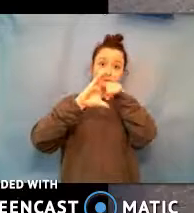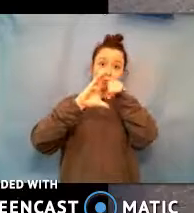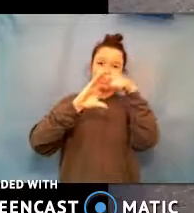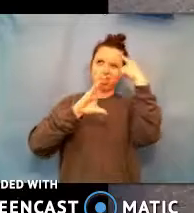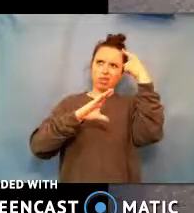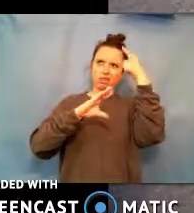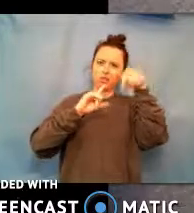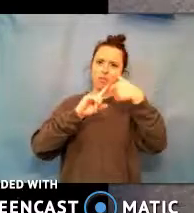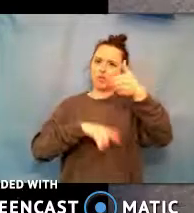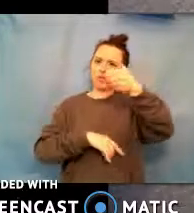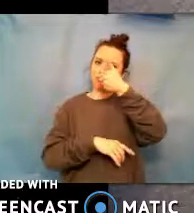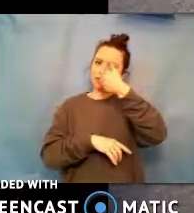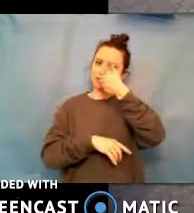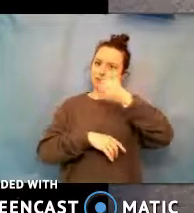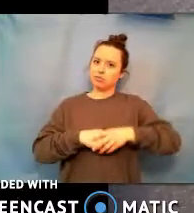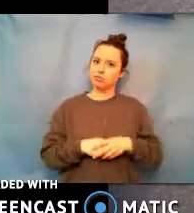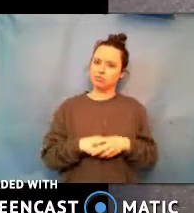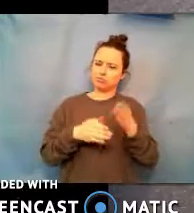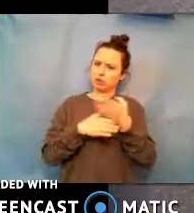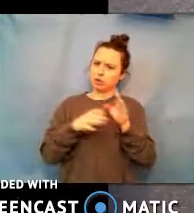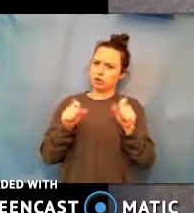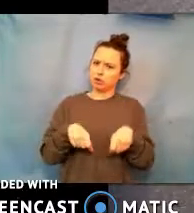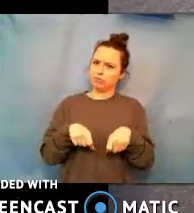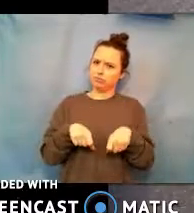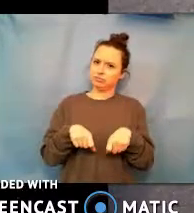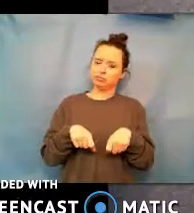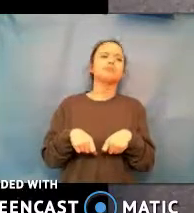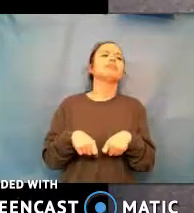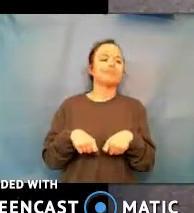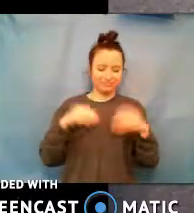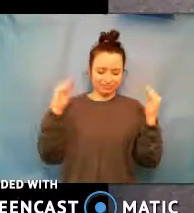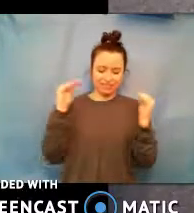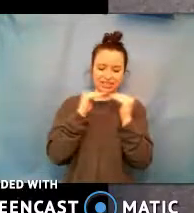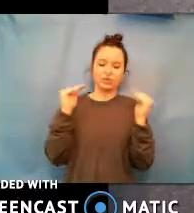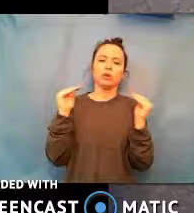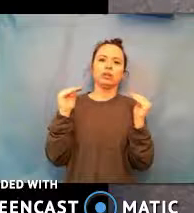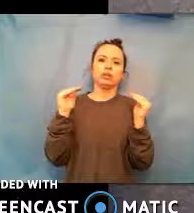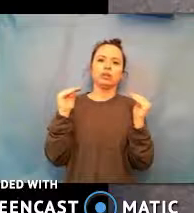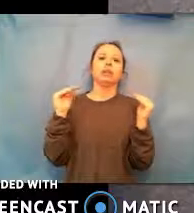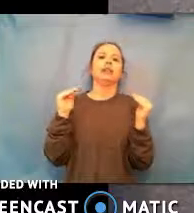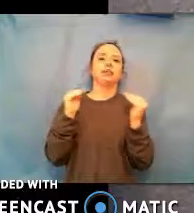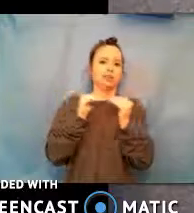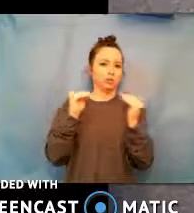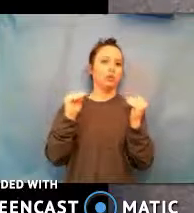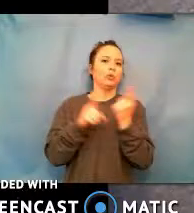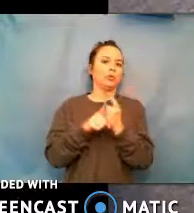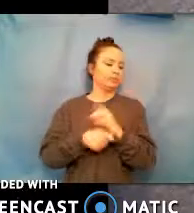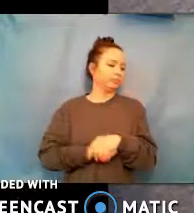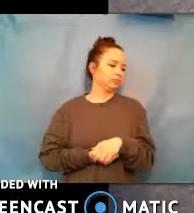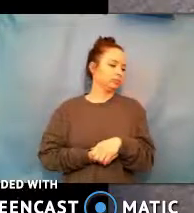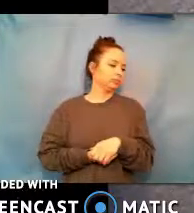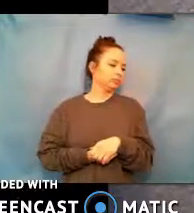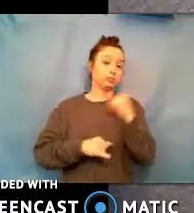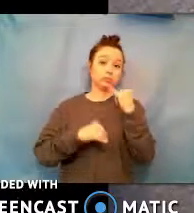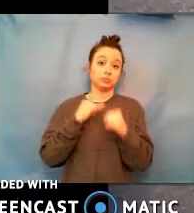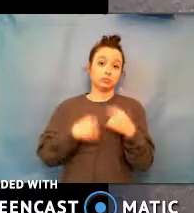pizza, would you want to share it with someone? Yes, because they have the same size and shape.